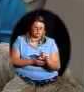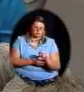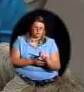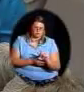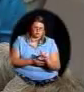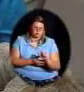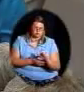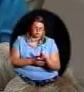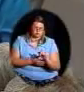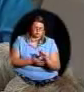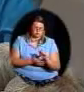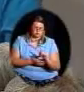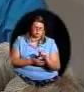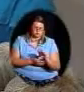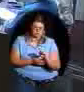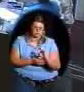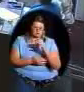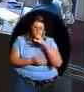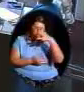of this.